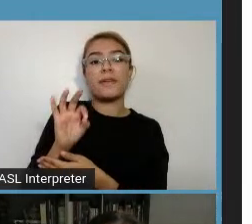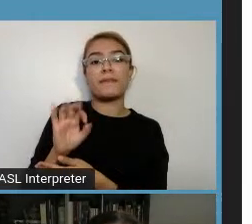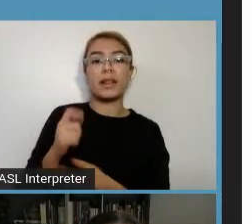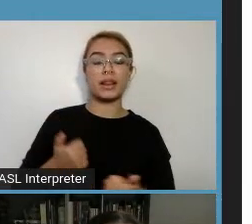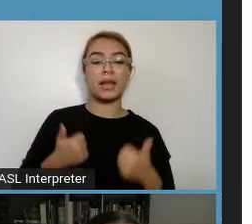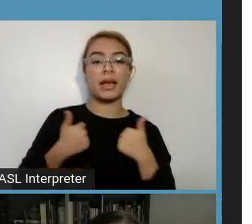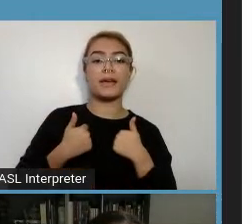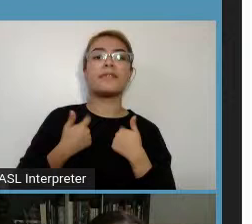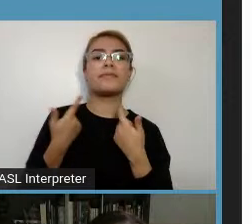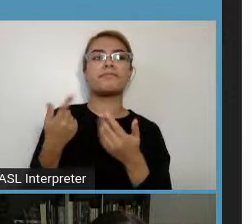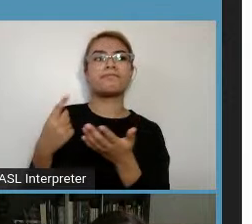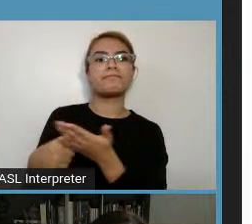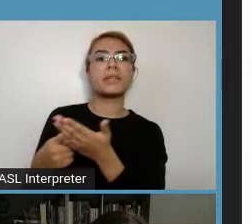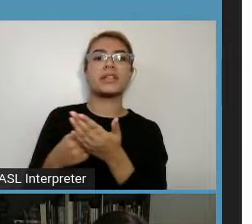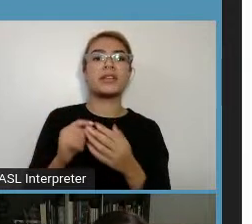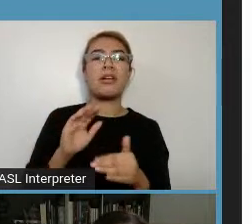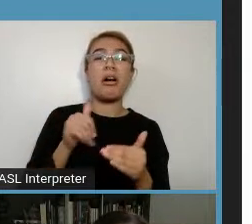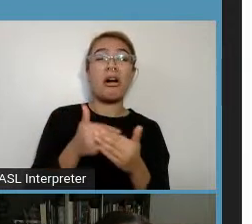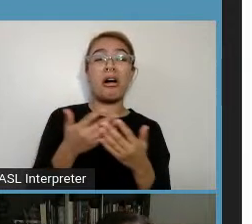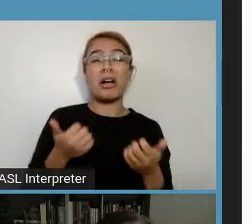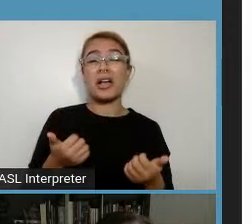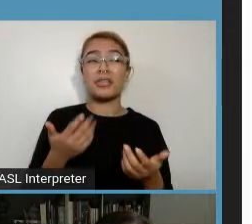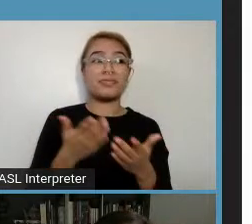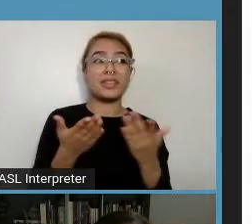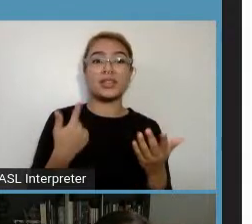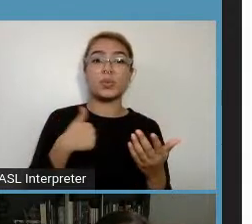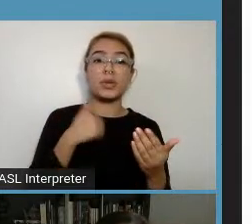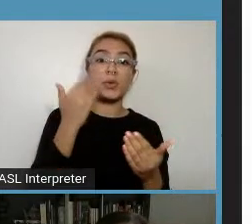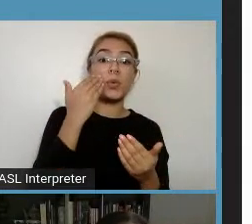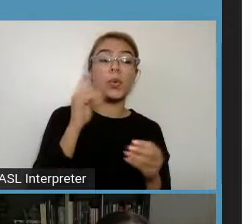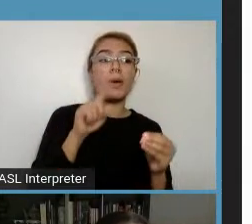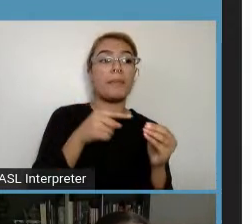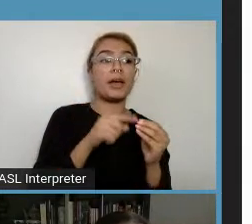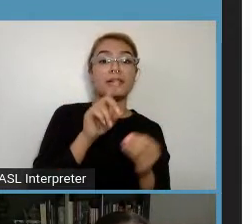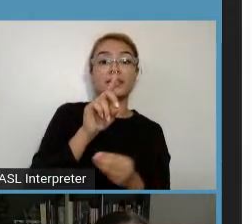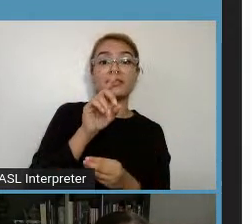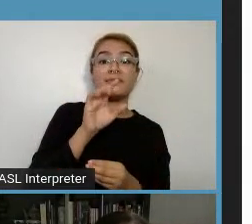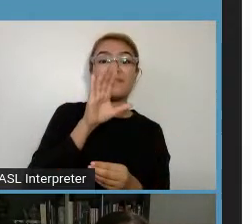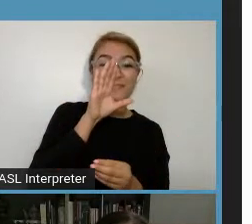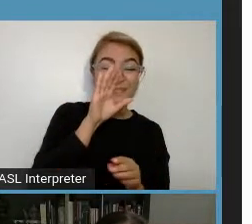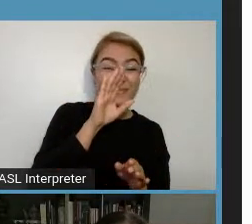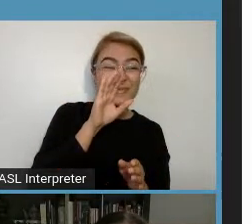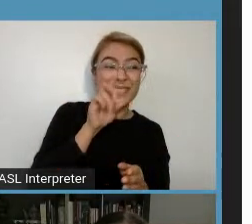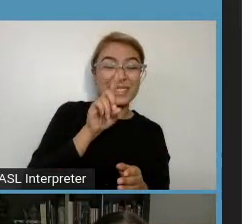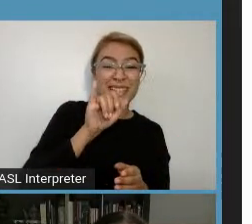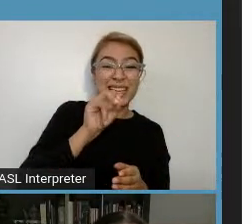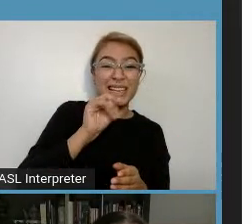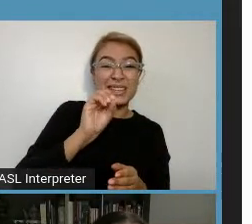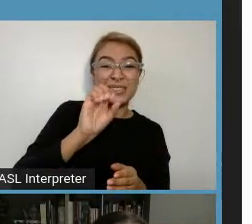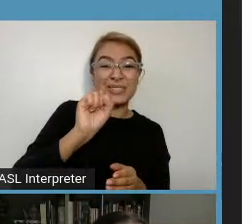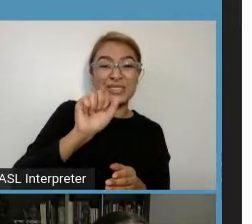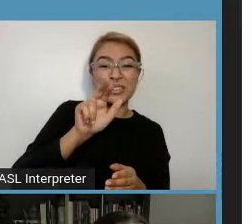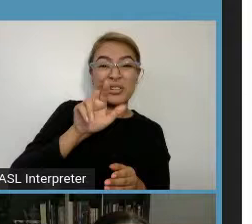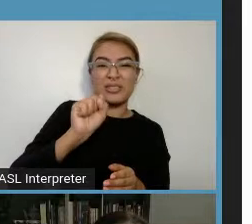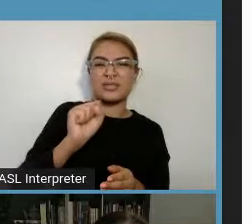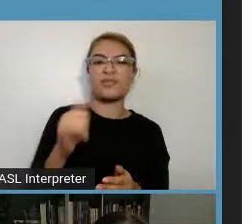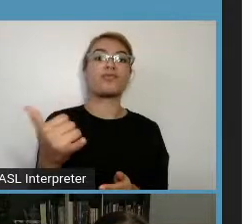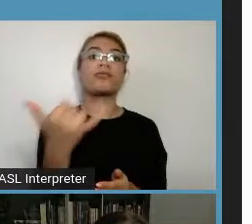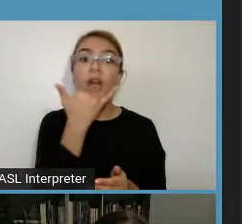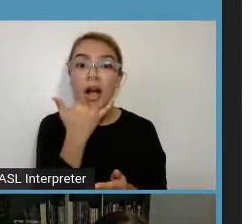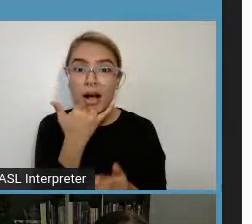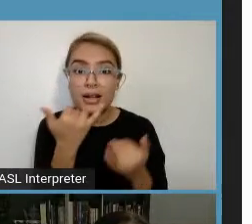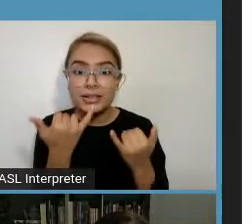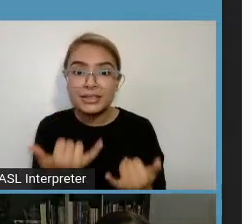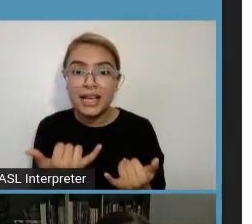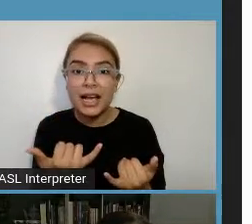basically talks about how everything we knew about dinosaurs 20 years ago is wrong, where before scientists and paleontologists and archaeologists